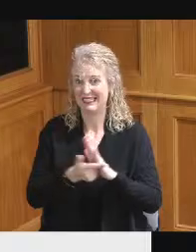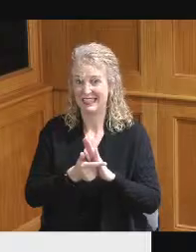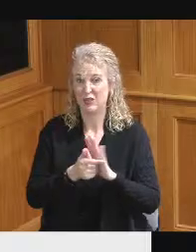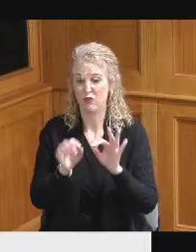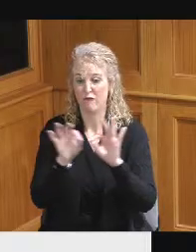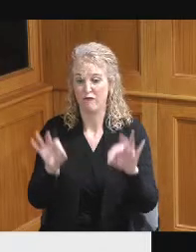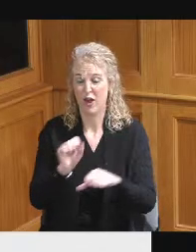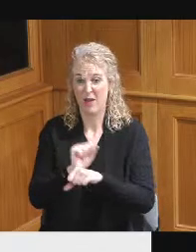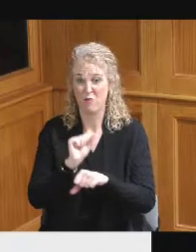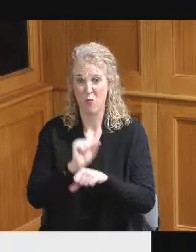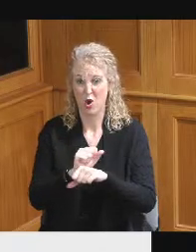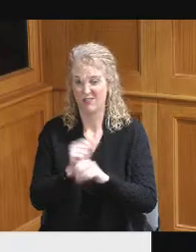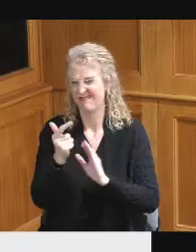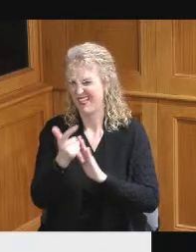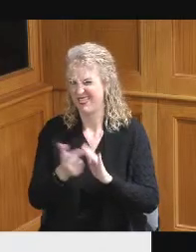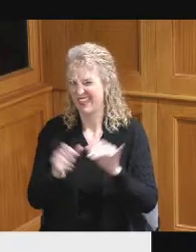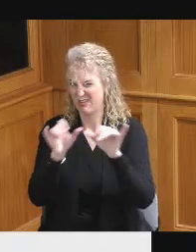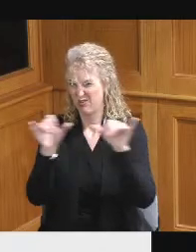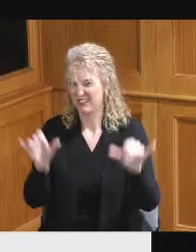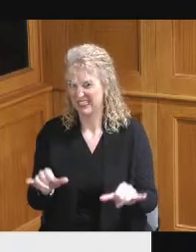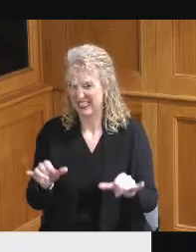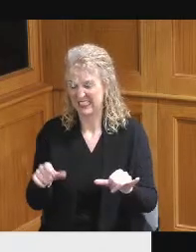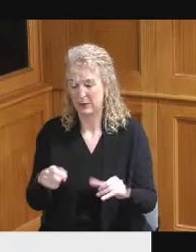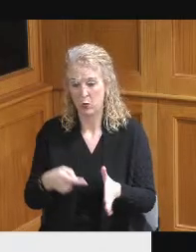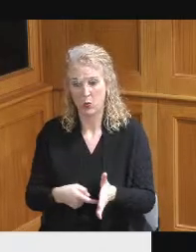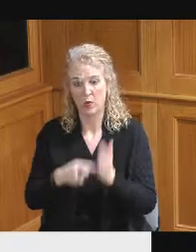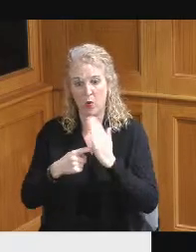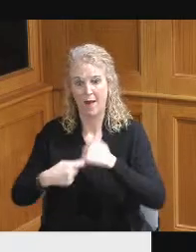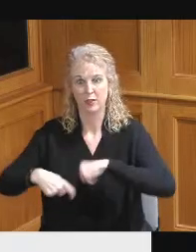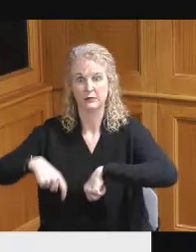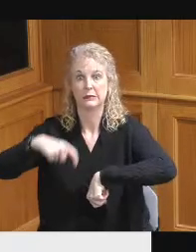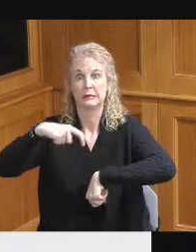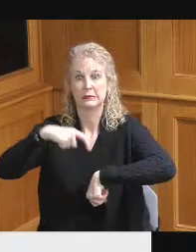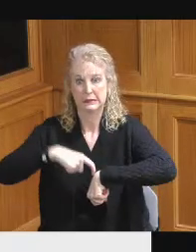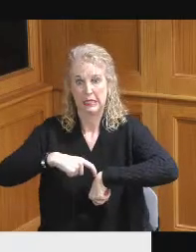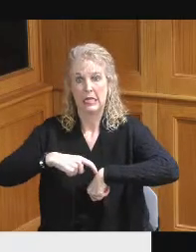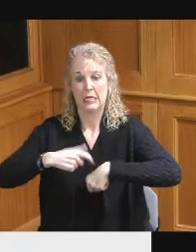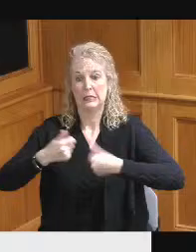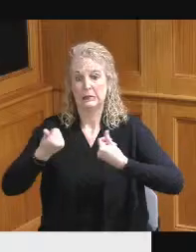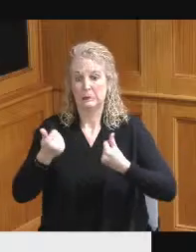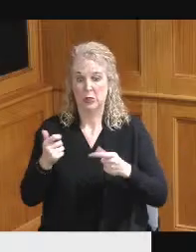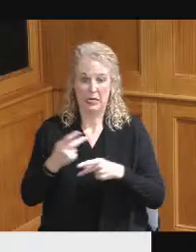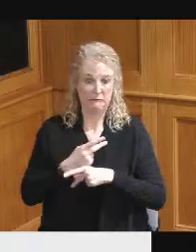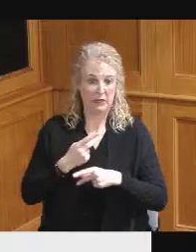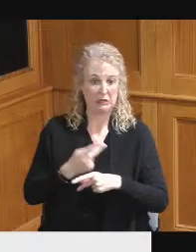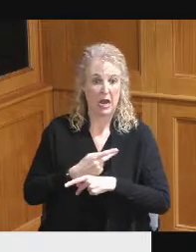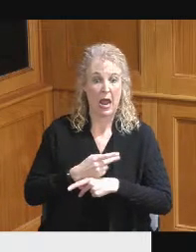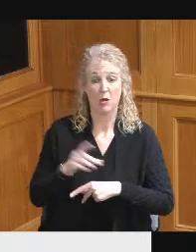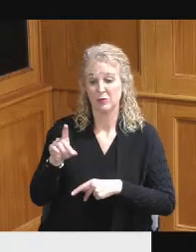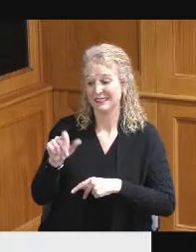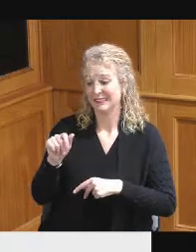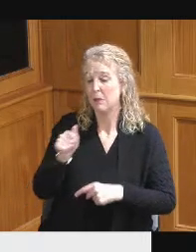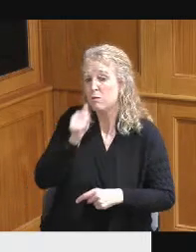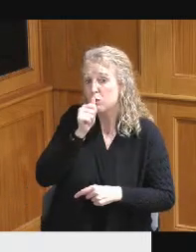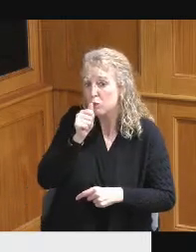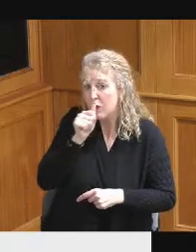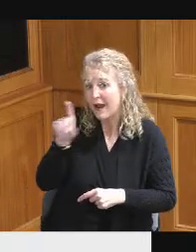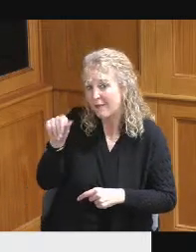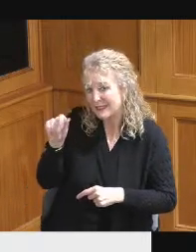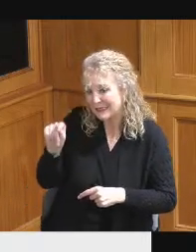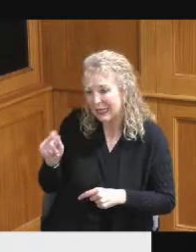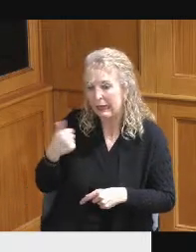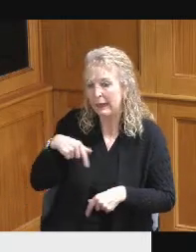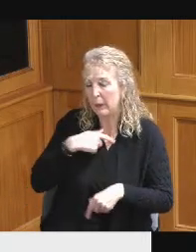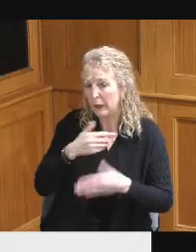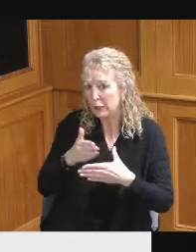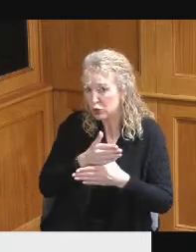time, and we lost a lot of time during COVID trying to get those legal frameworks in place where we could share data out publicly